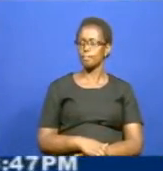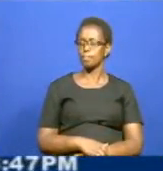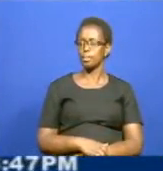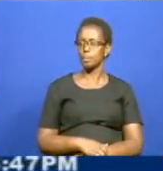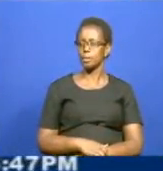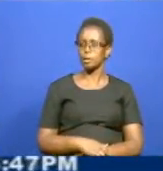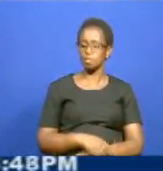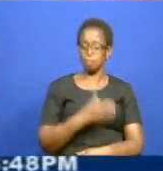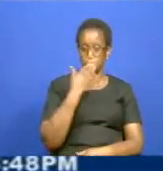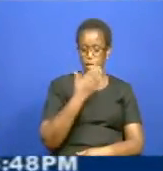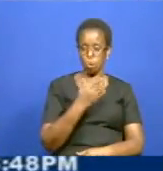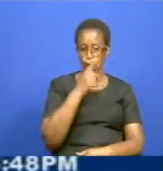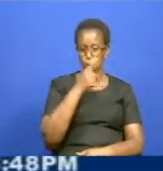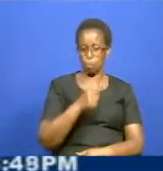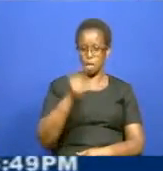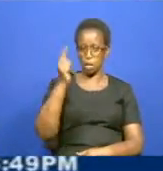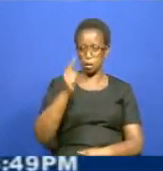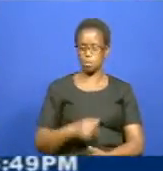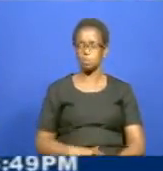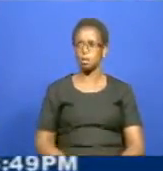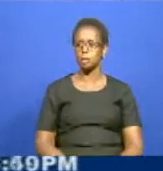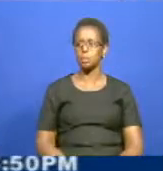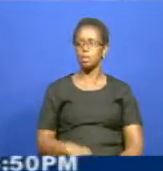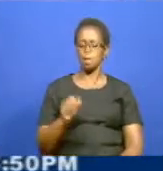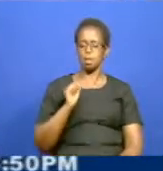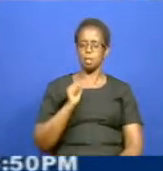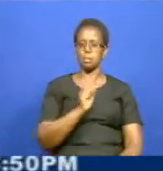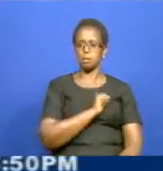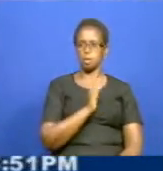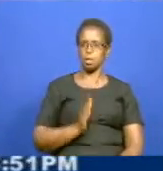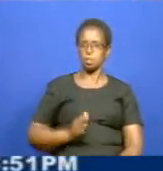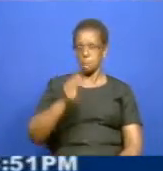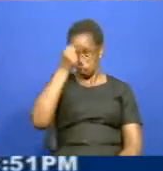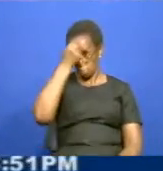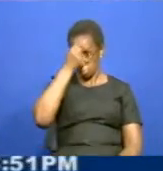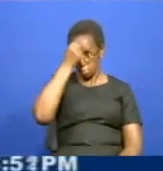next statement by Senator Moses Wetangula.